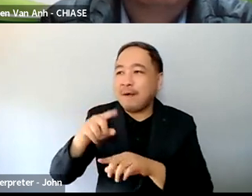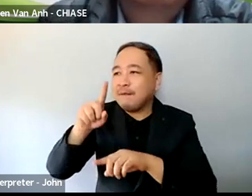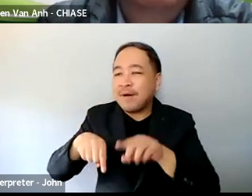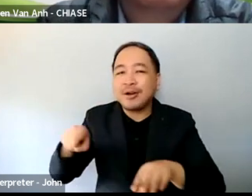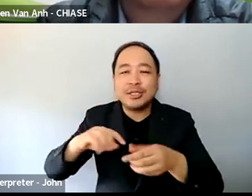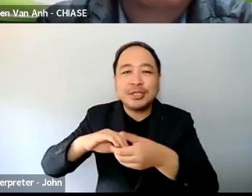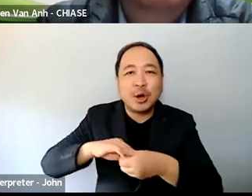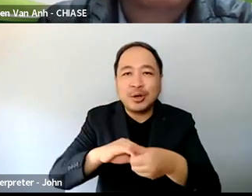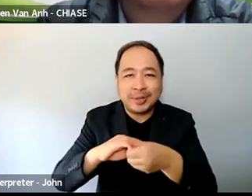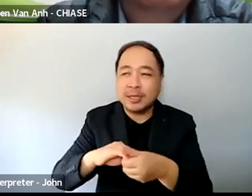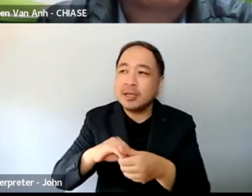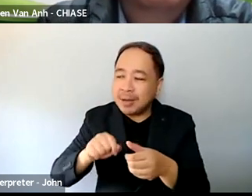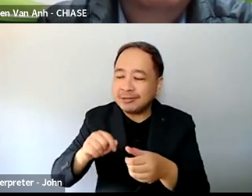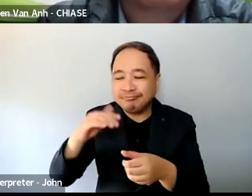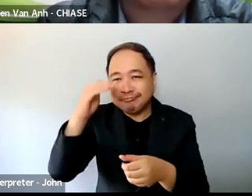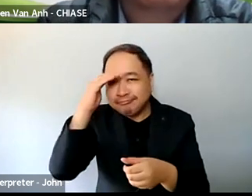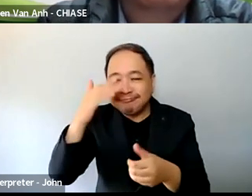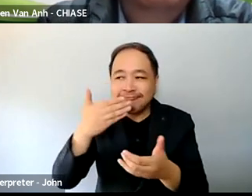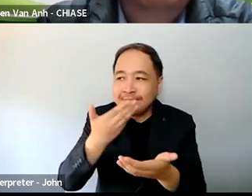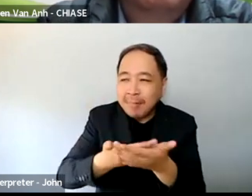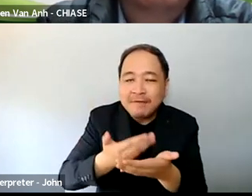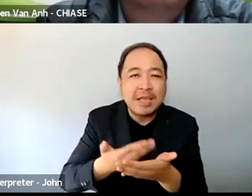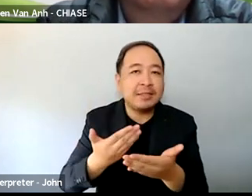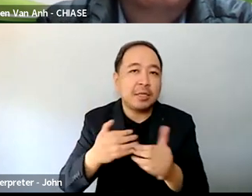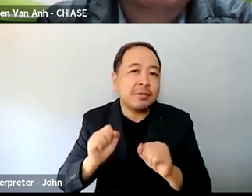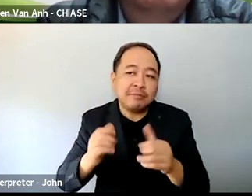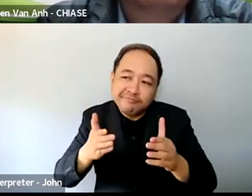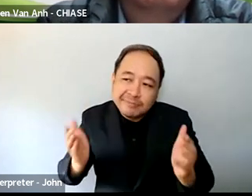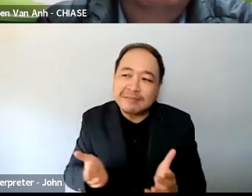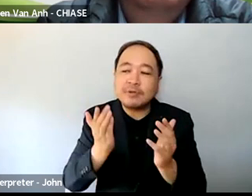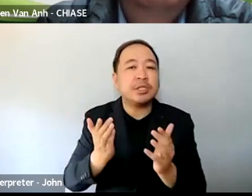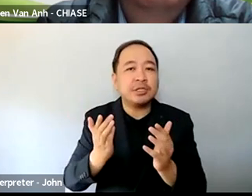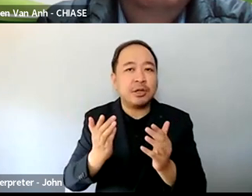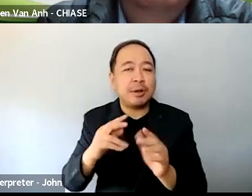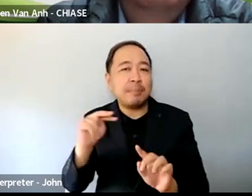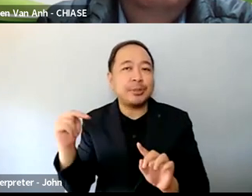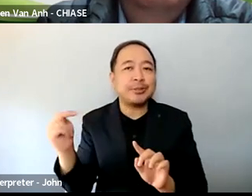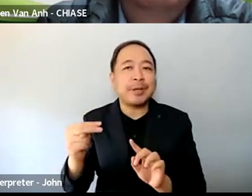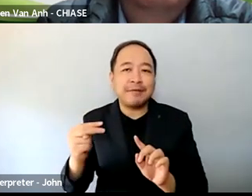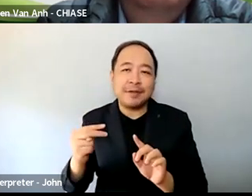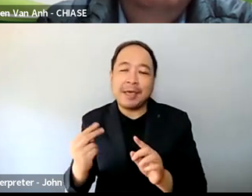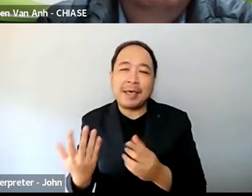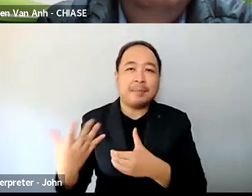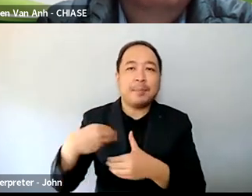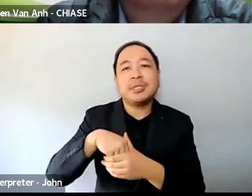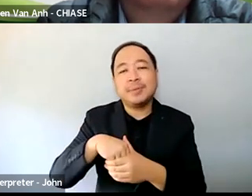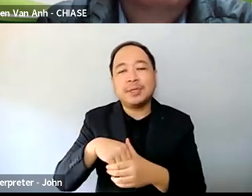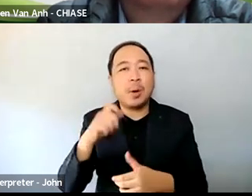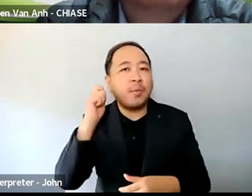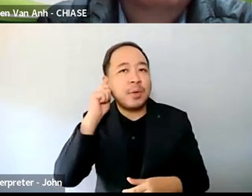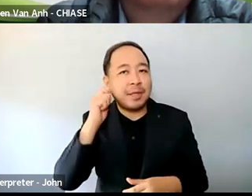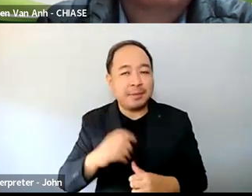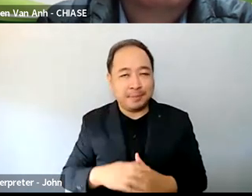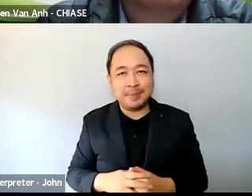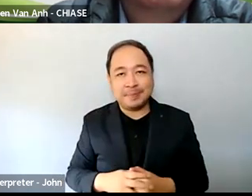generate evidence, develop policies and programs that amplify the voices and agency and participation of women. Thank you.